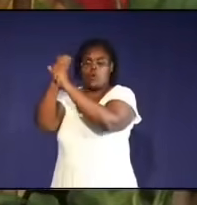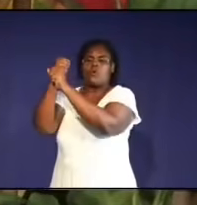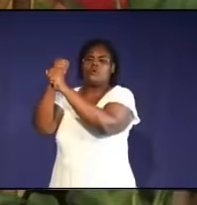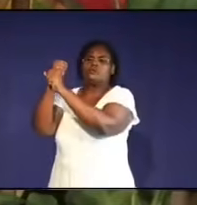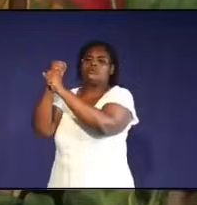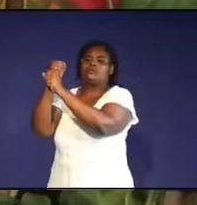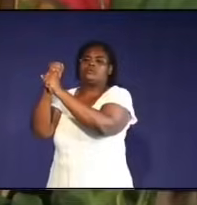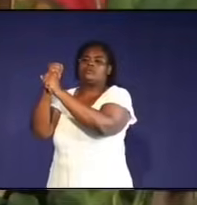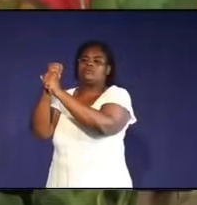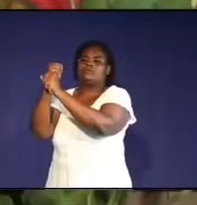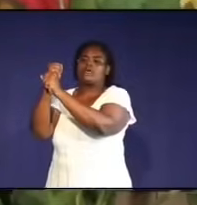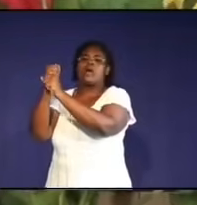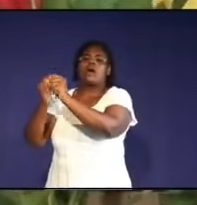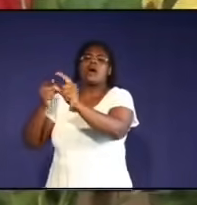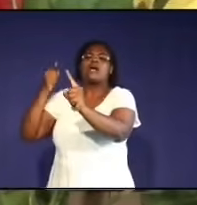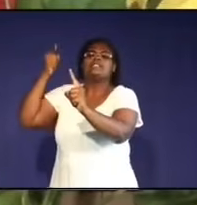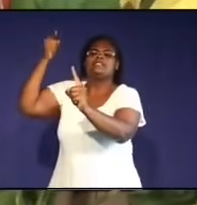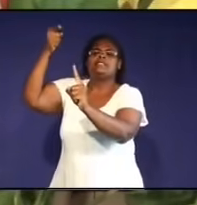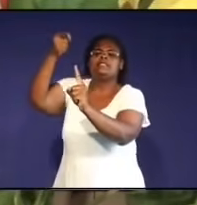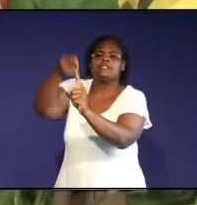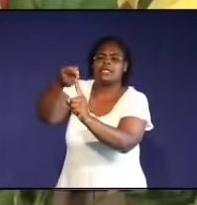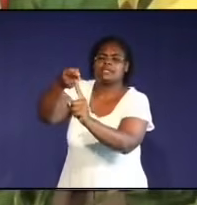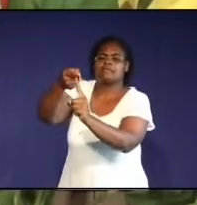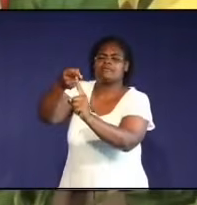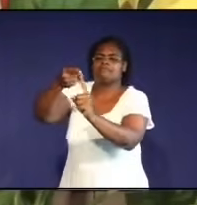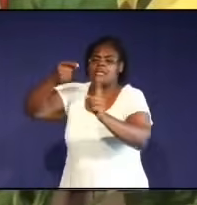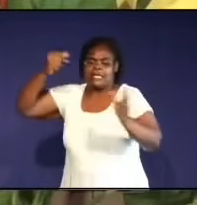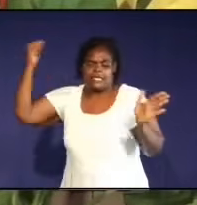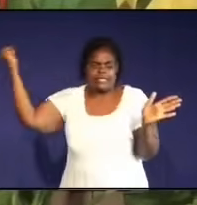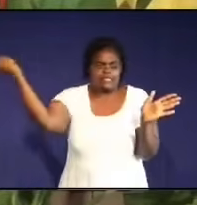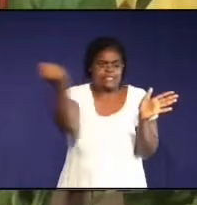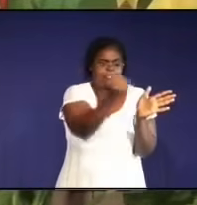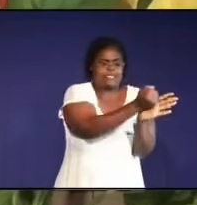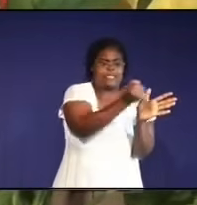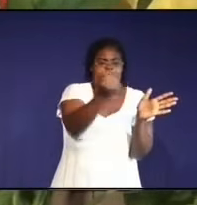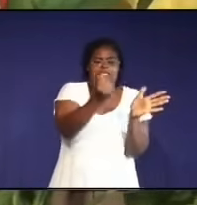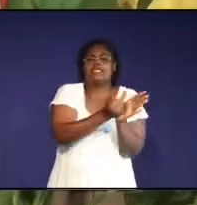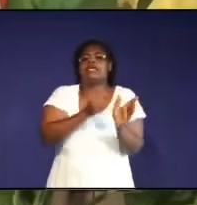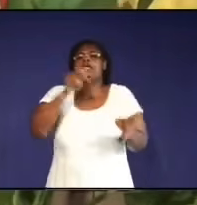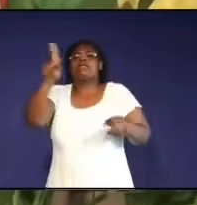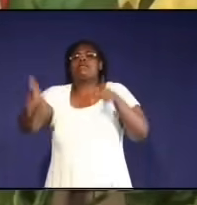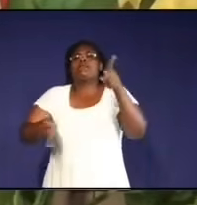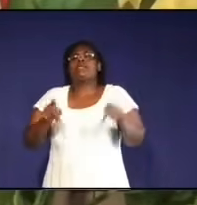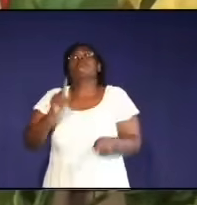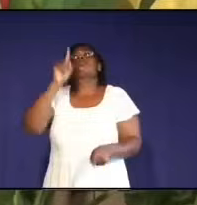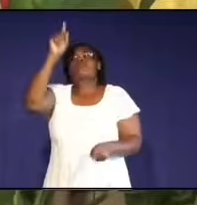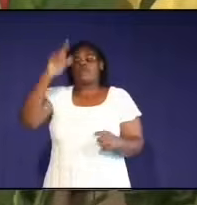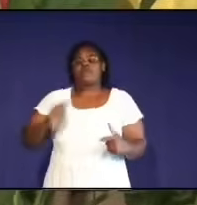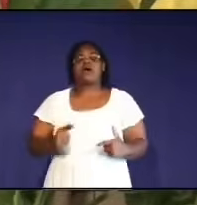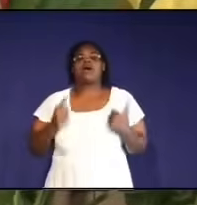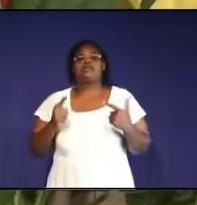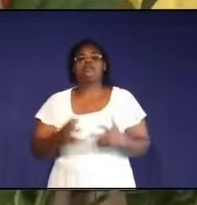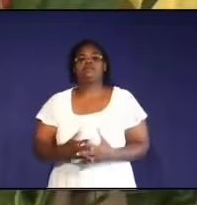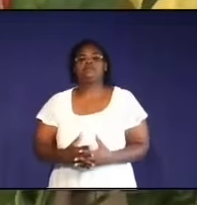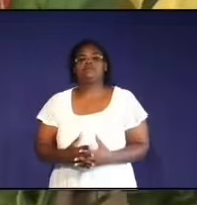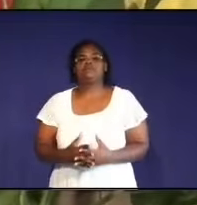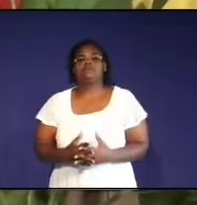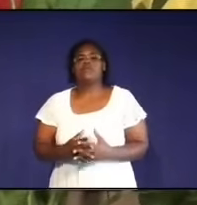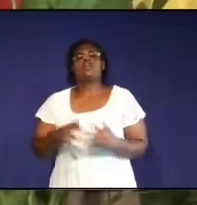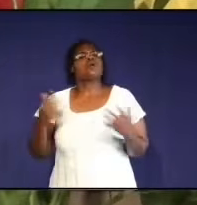I seal the servant of the living God. Now this is where my topic comes from.